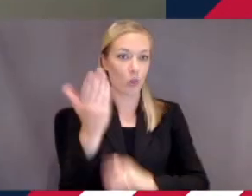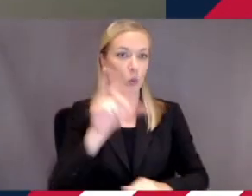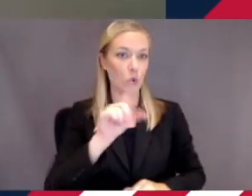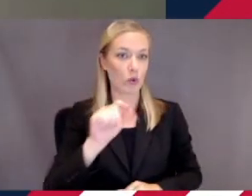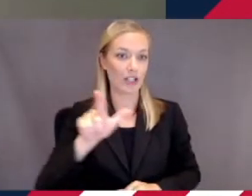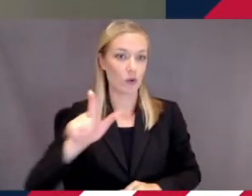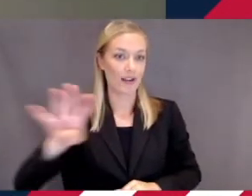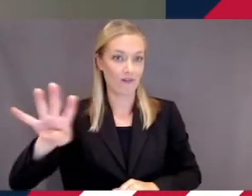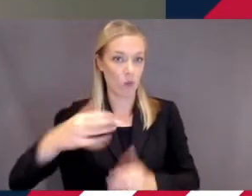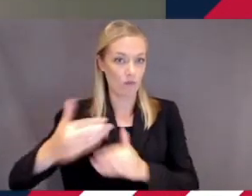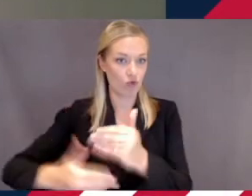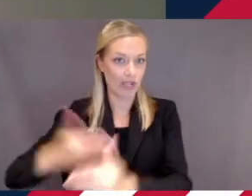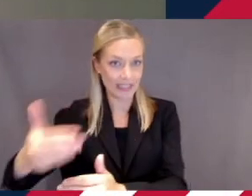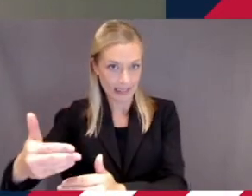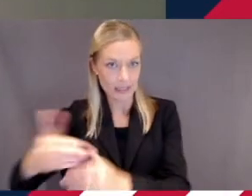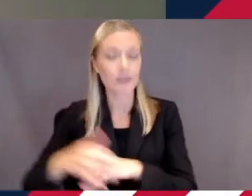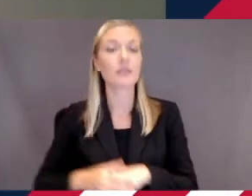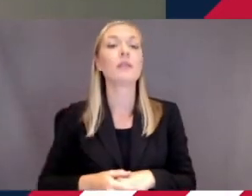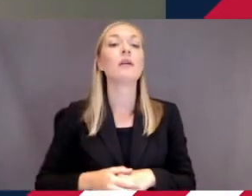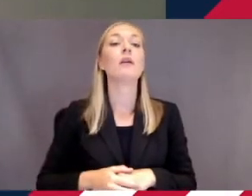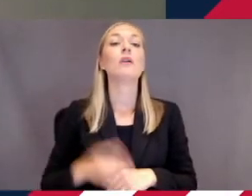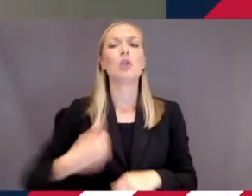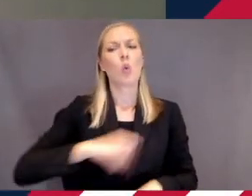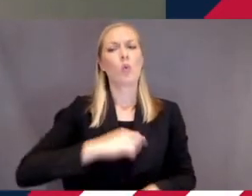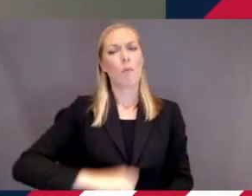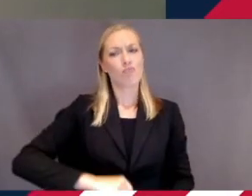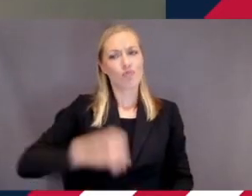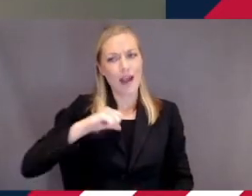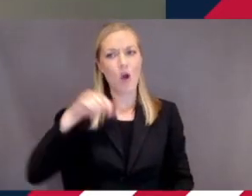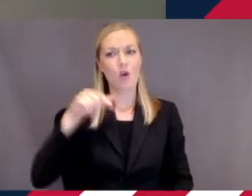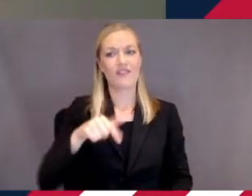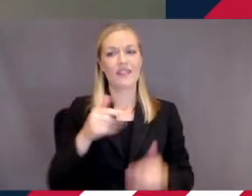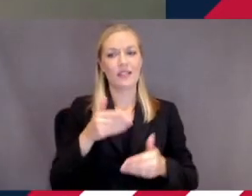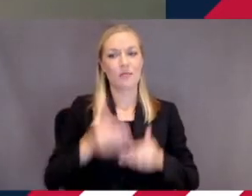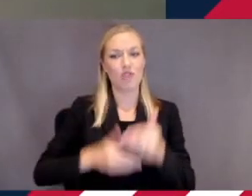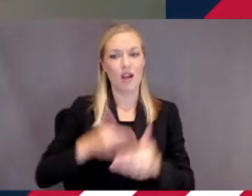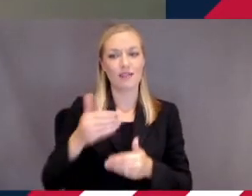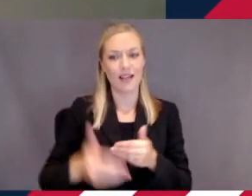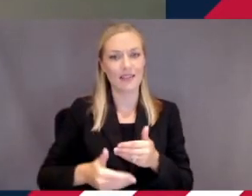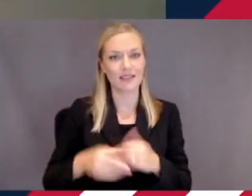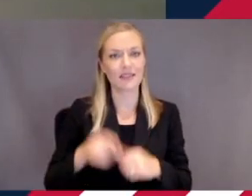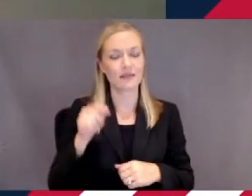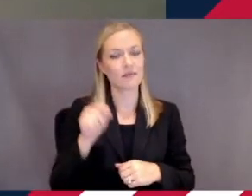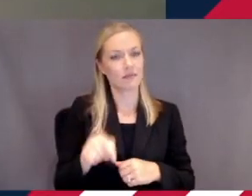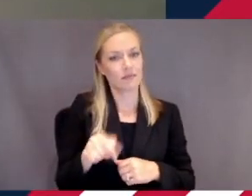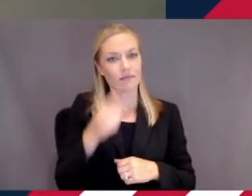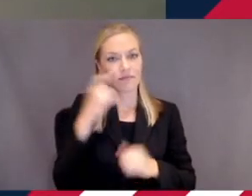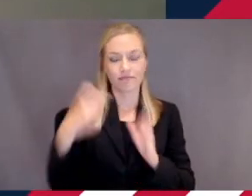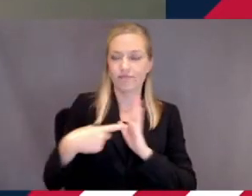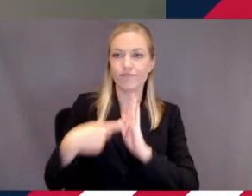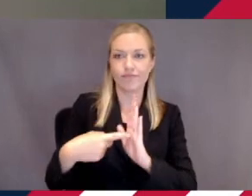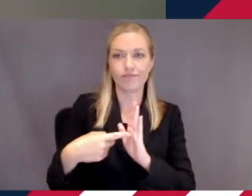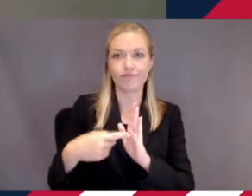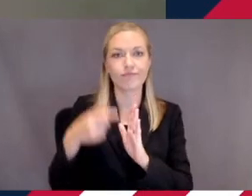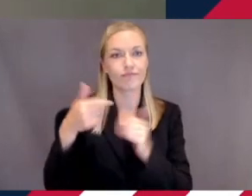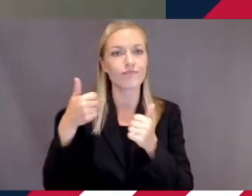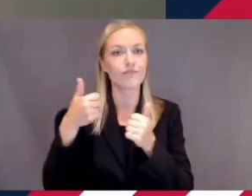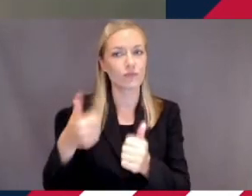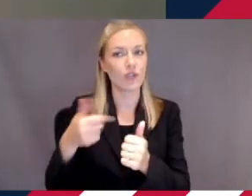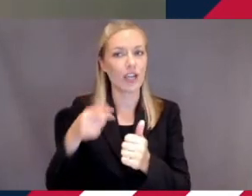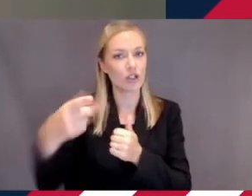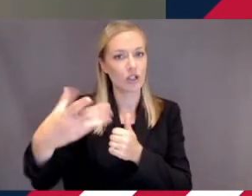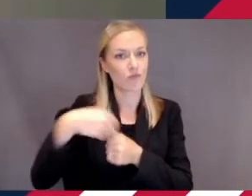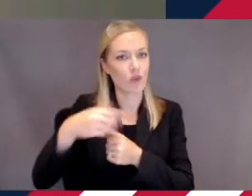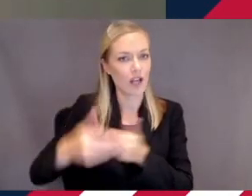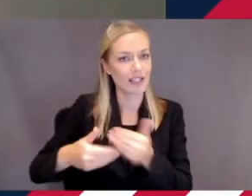proud of the 2020 process because it resulted in greater voter participation in the Democratic nominating process than ever before. We